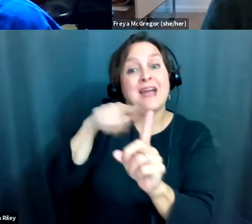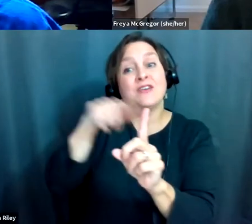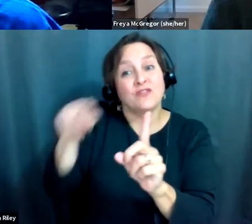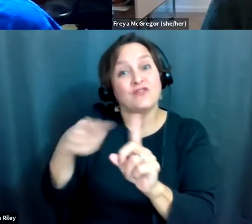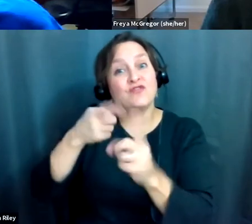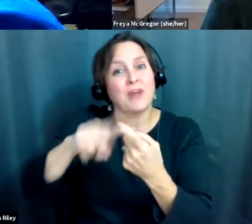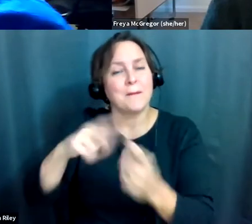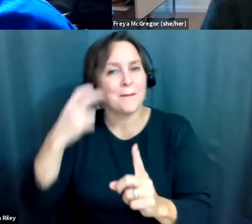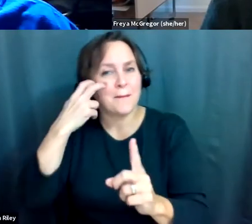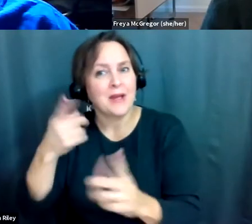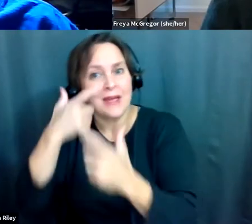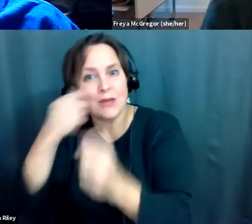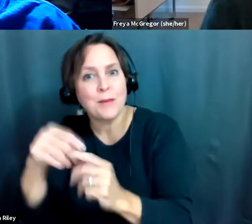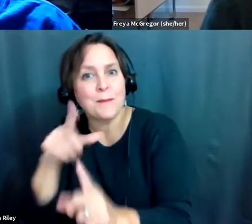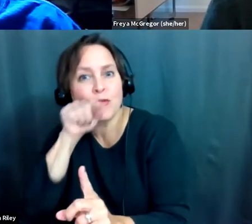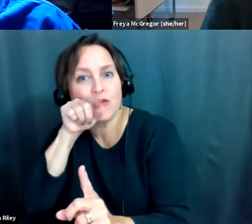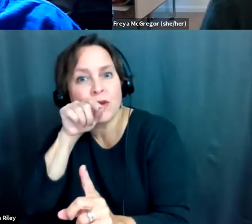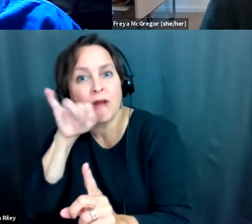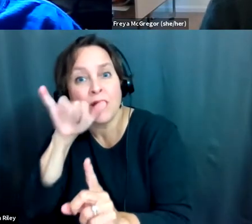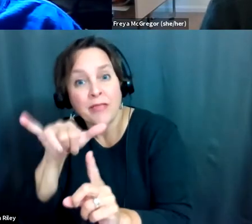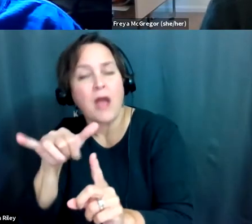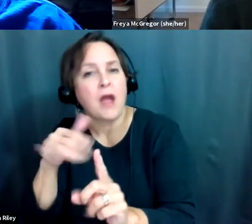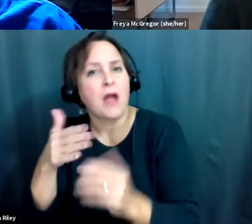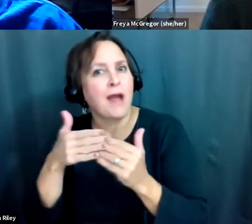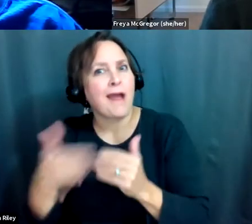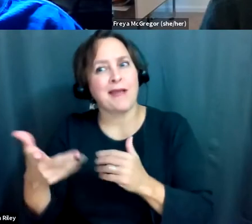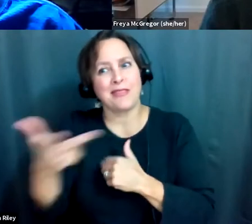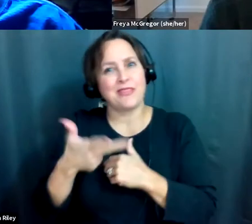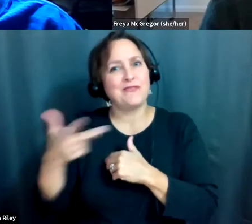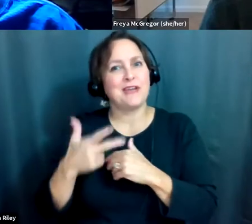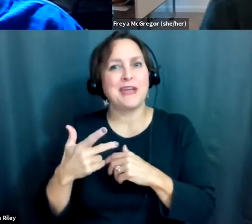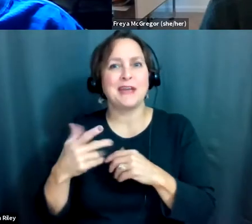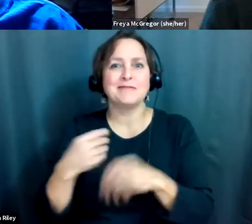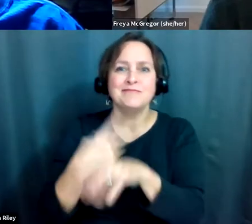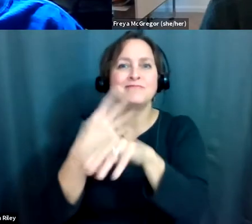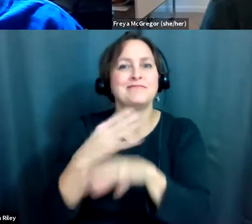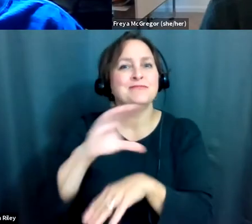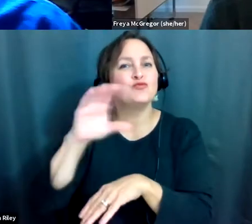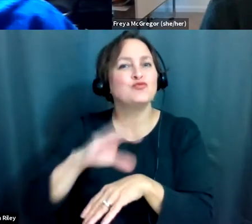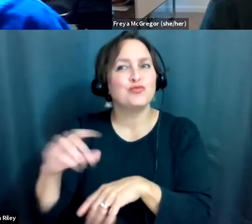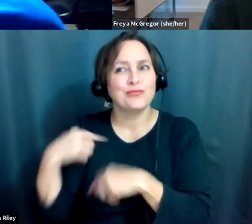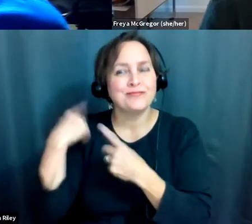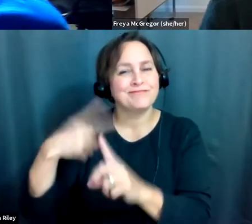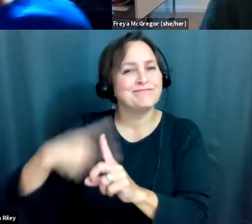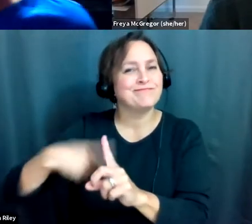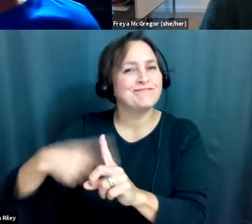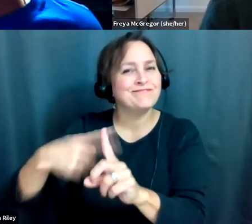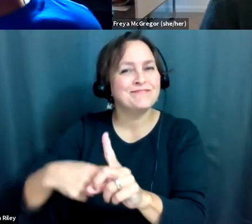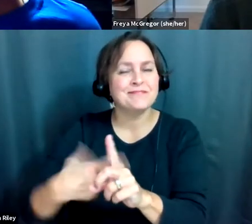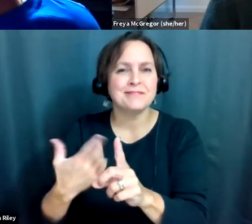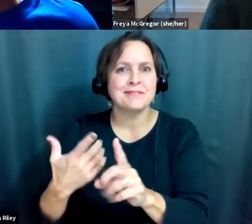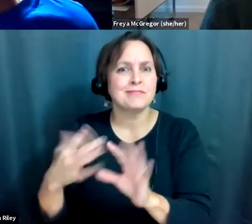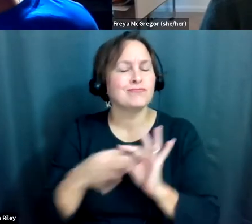birds. And the three of us have been meeting monthly on zoom ever since then, have developed just a